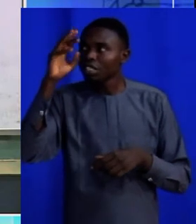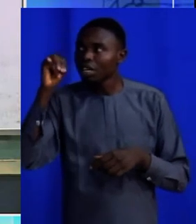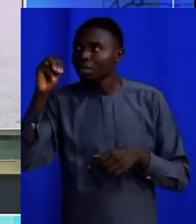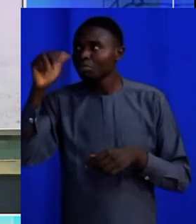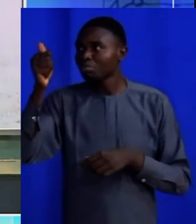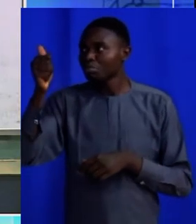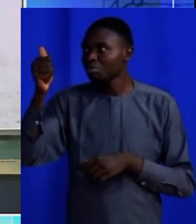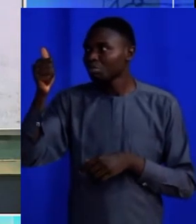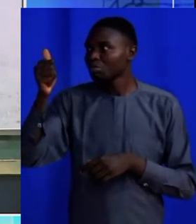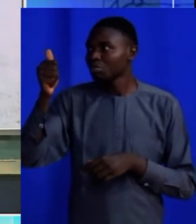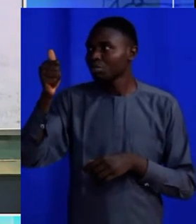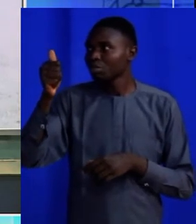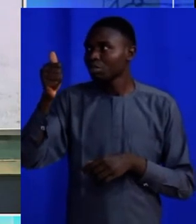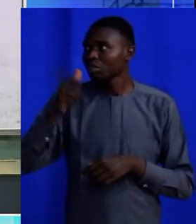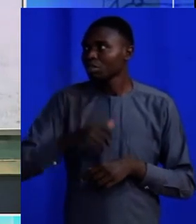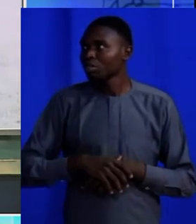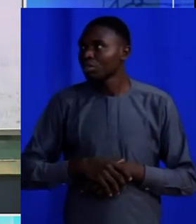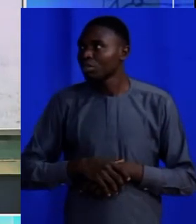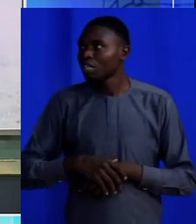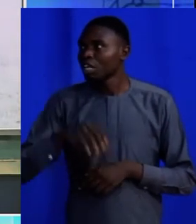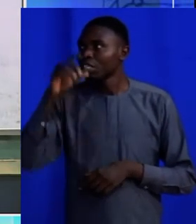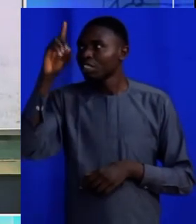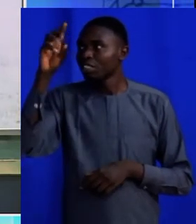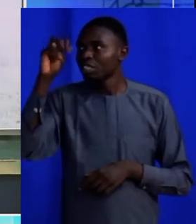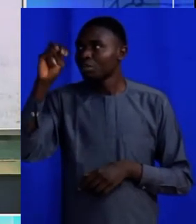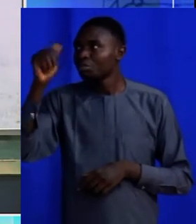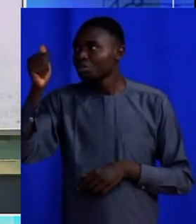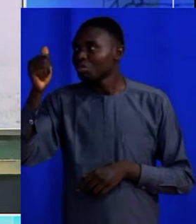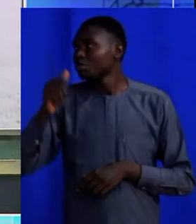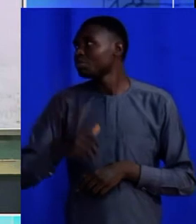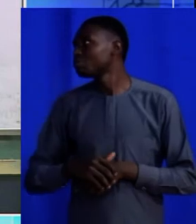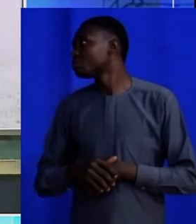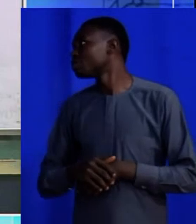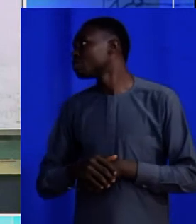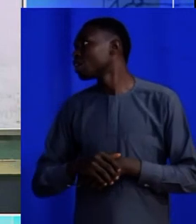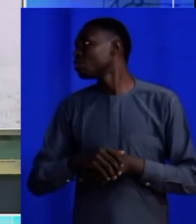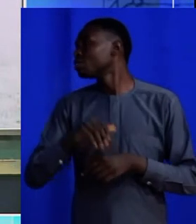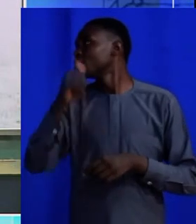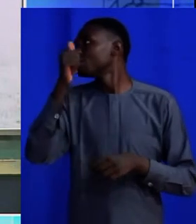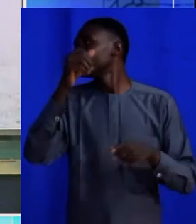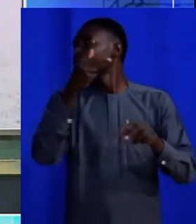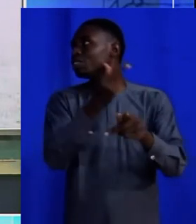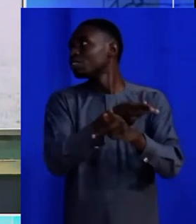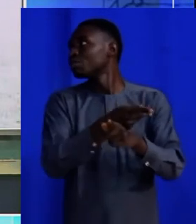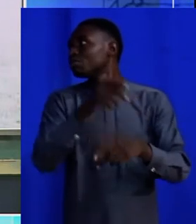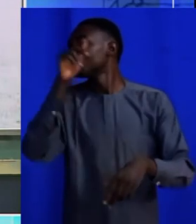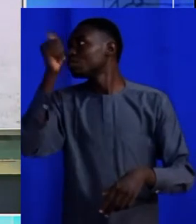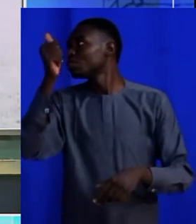forget the rules and the regulations on this